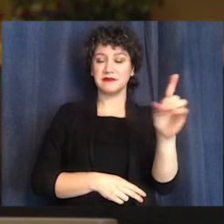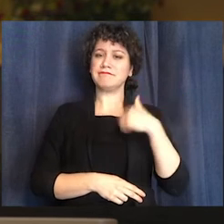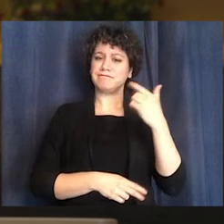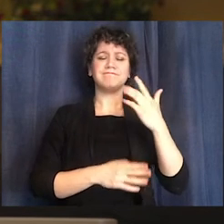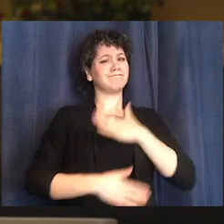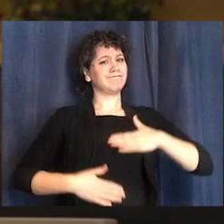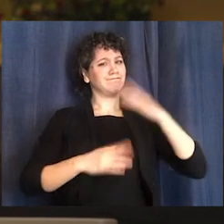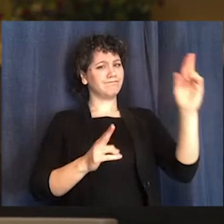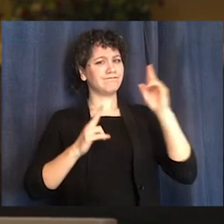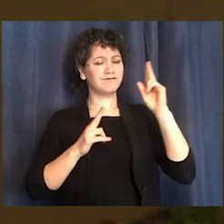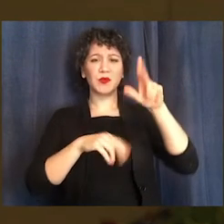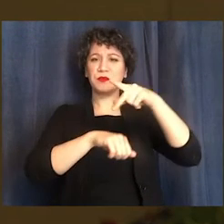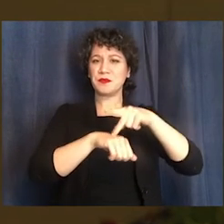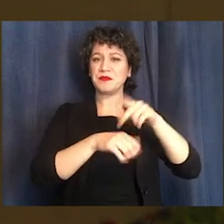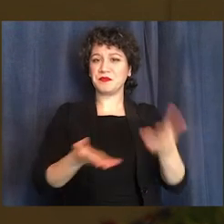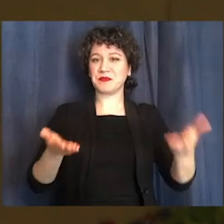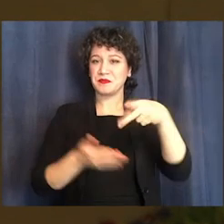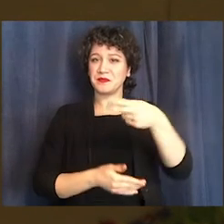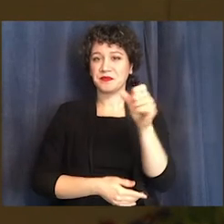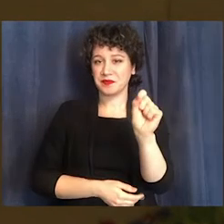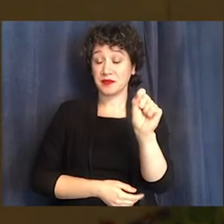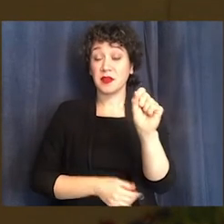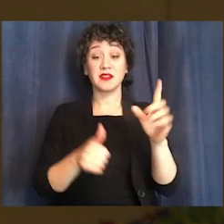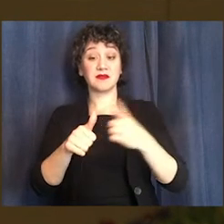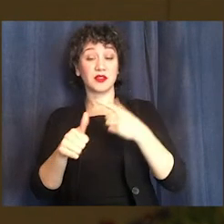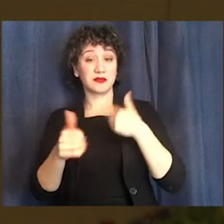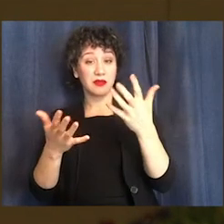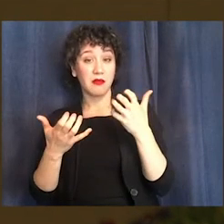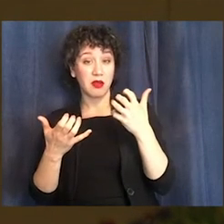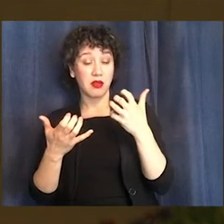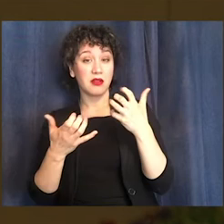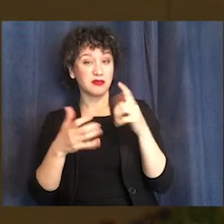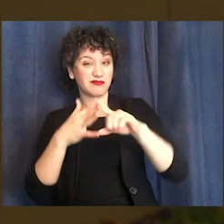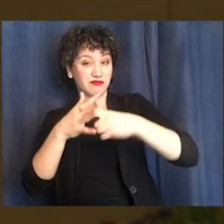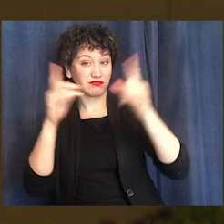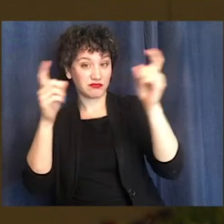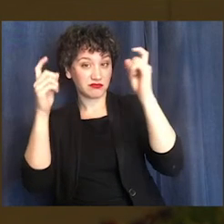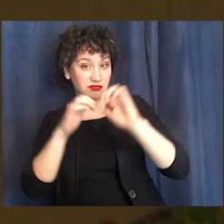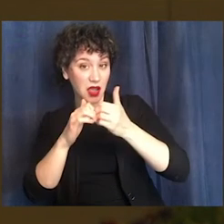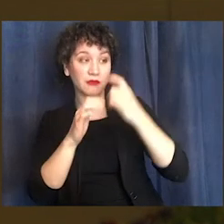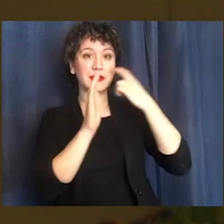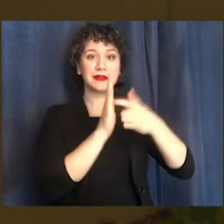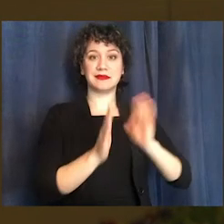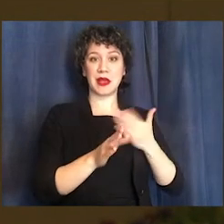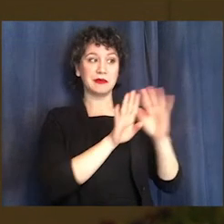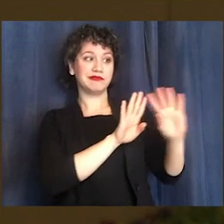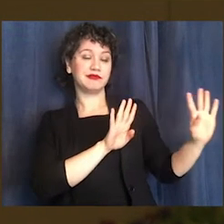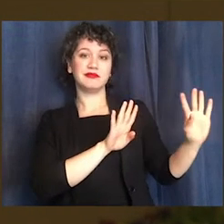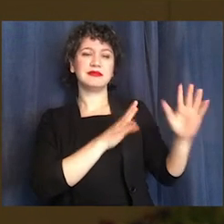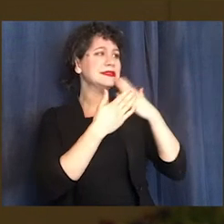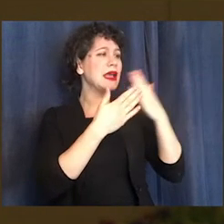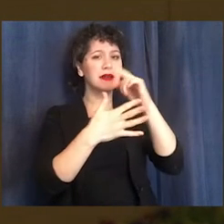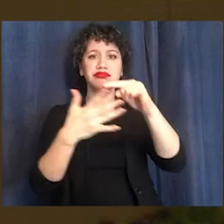of being the principal of Palmer High School. I would first like to begin the ceremony by recognizing our delegates and thanking so many folks that